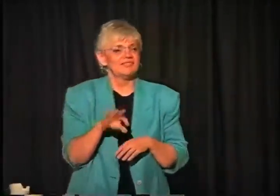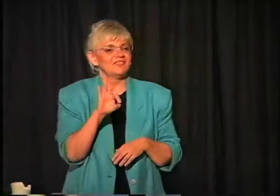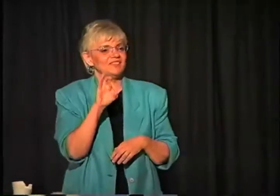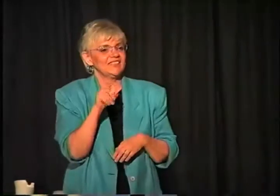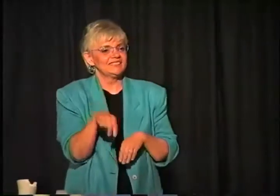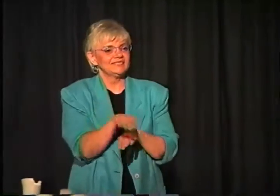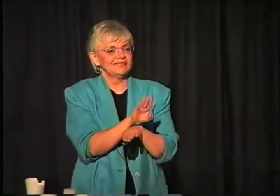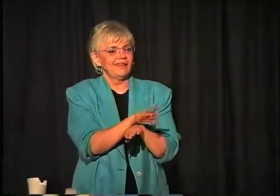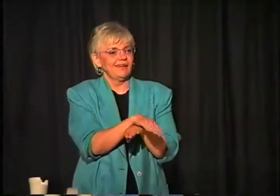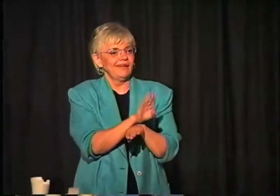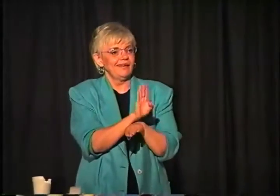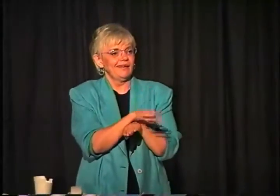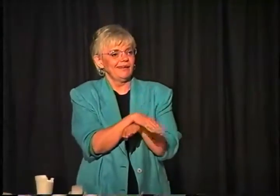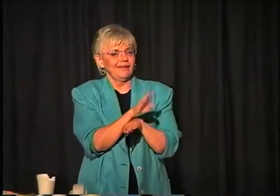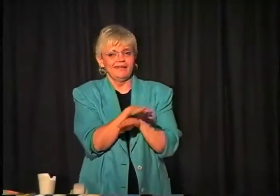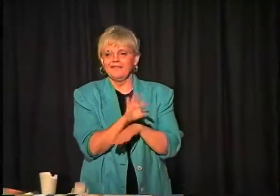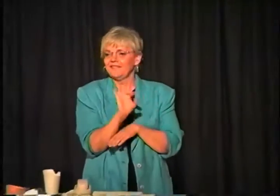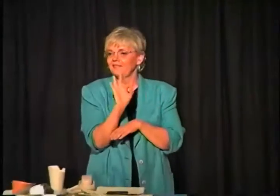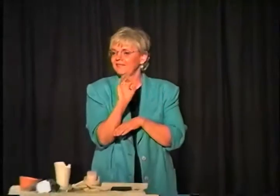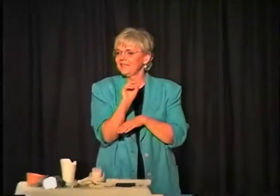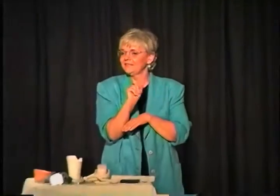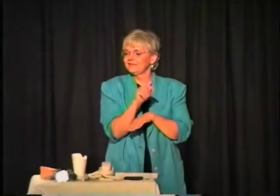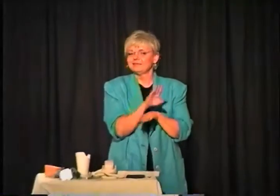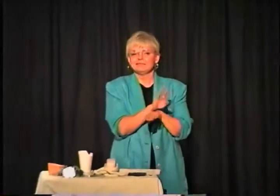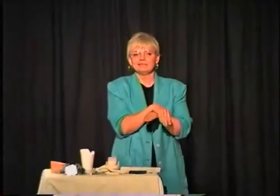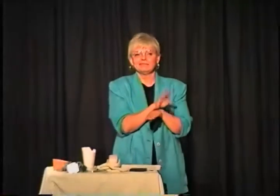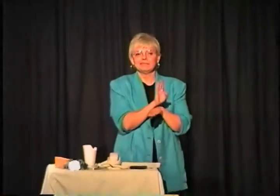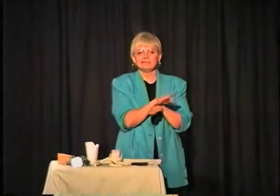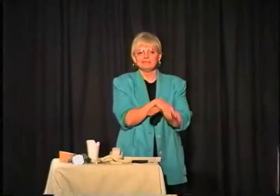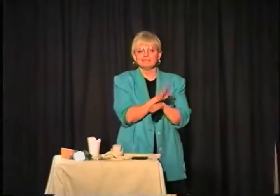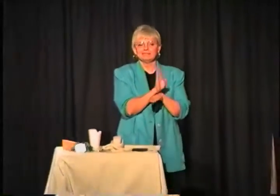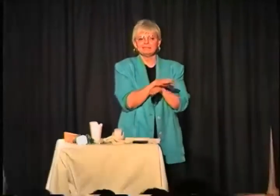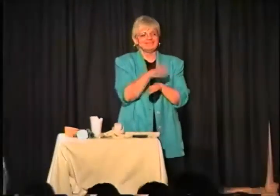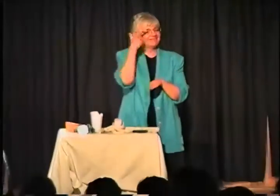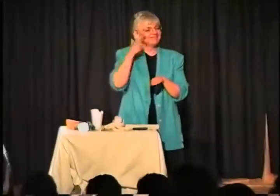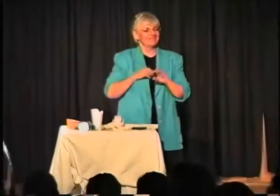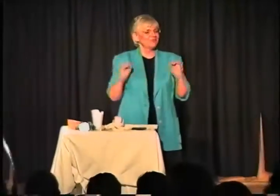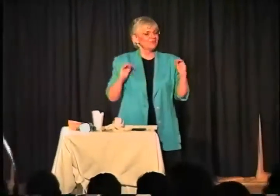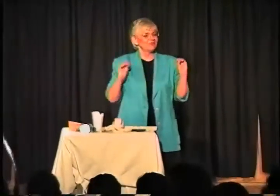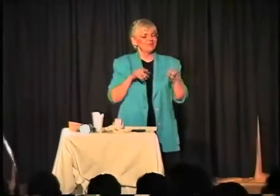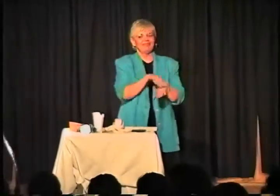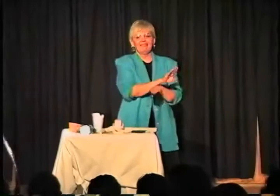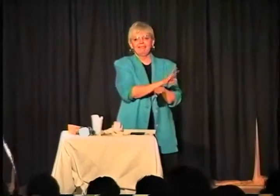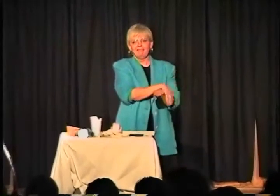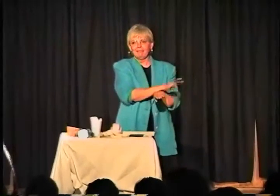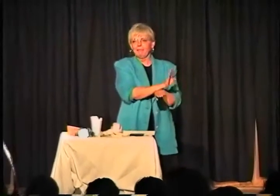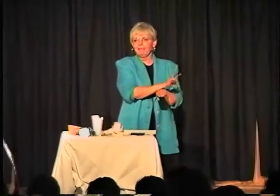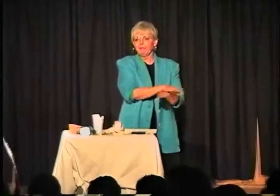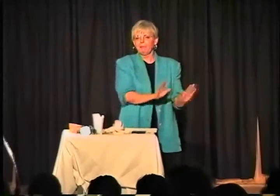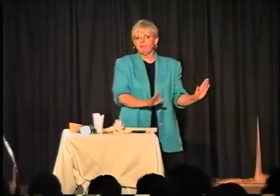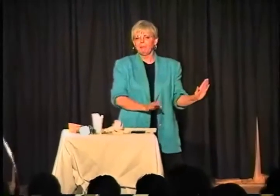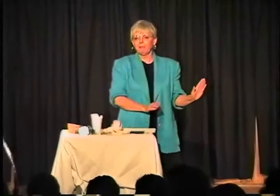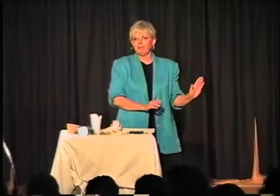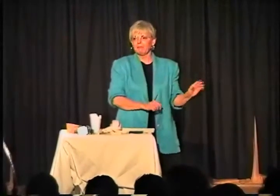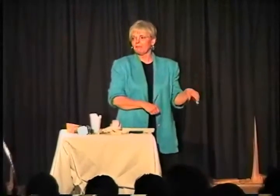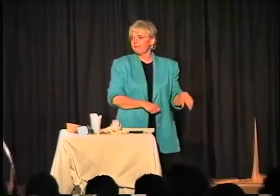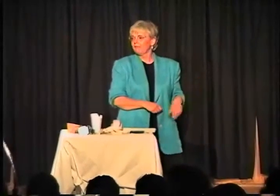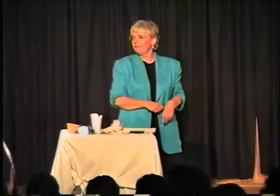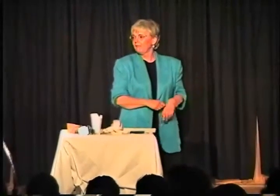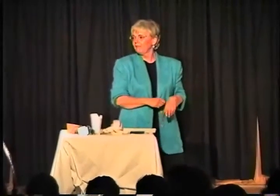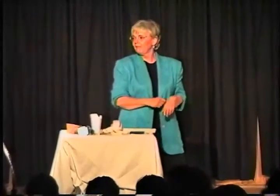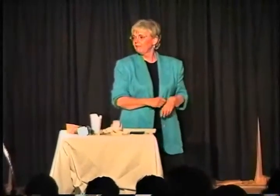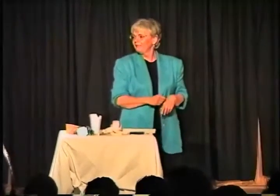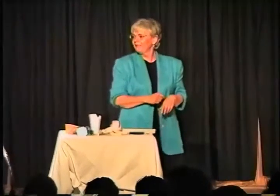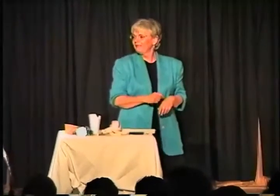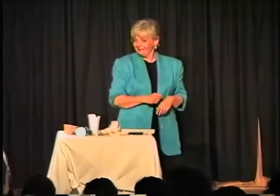Fourth category are the foot tappers. It's all that moves, just the feet. No head, no arms, no nothing, just the